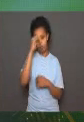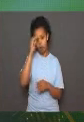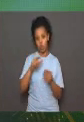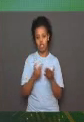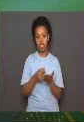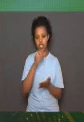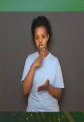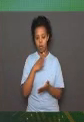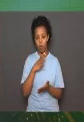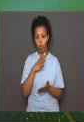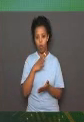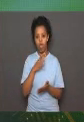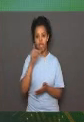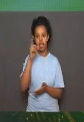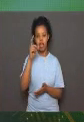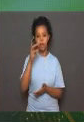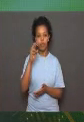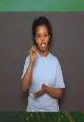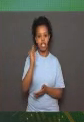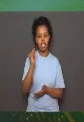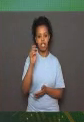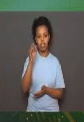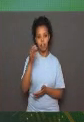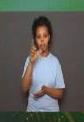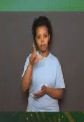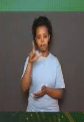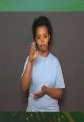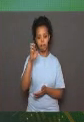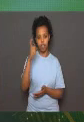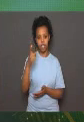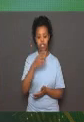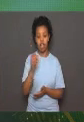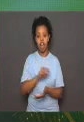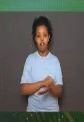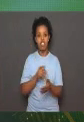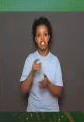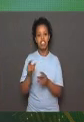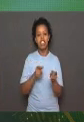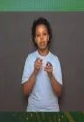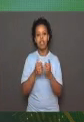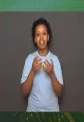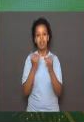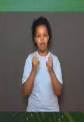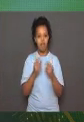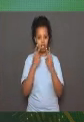we learned about human reflexes and how the nervous system is divided.